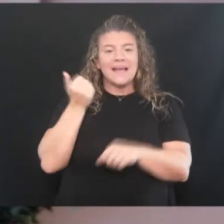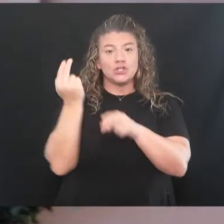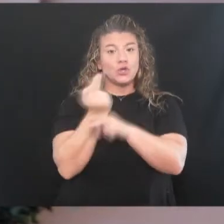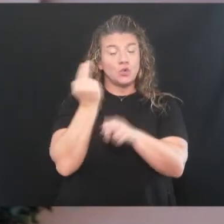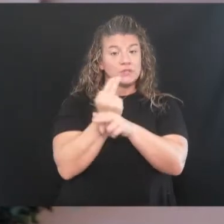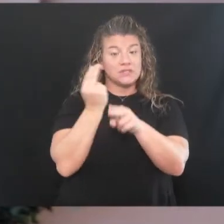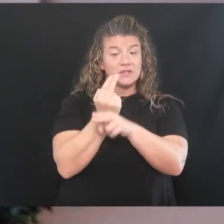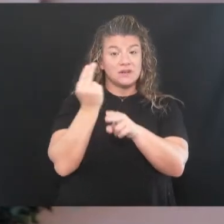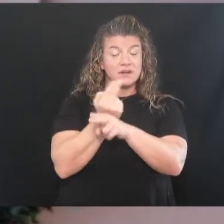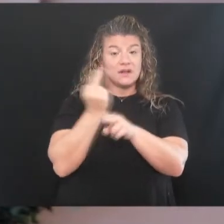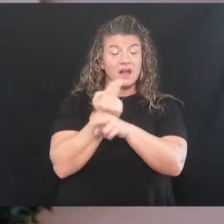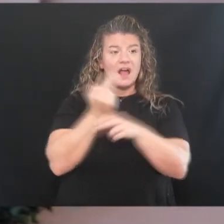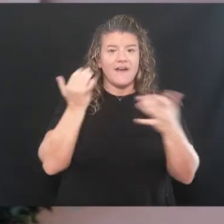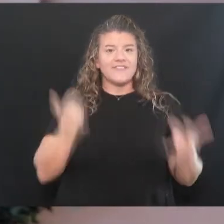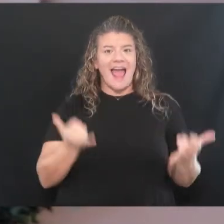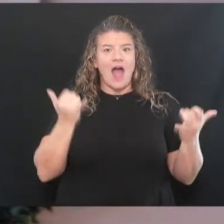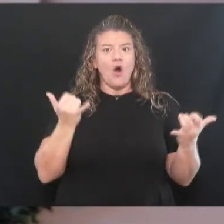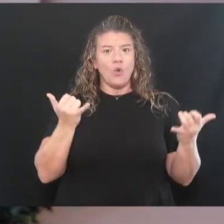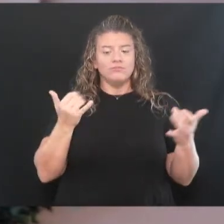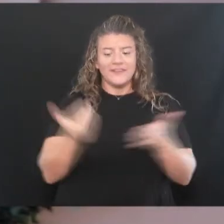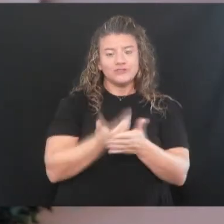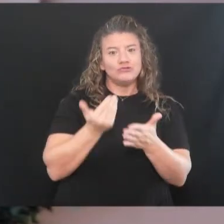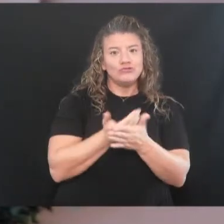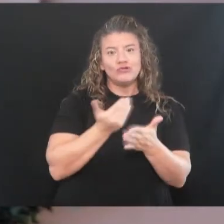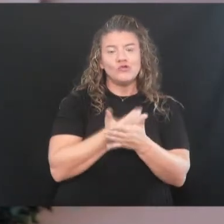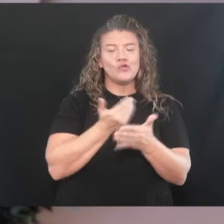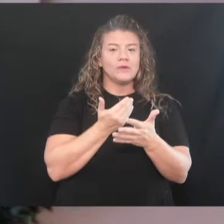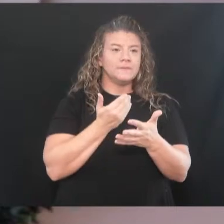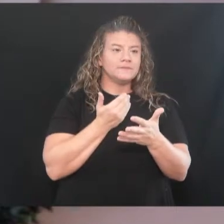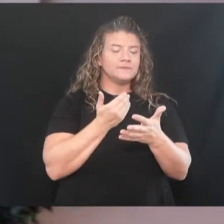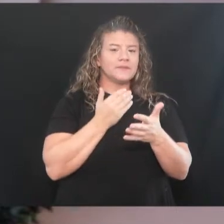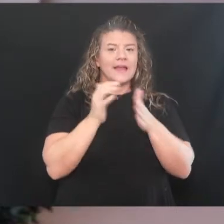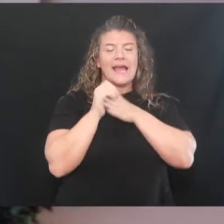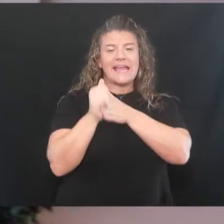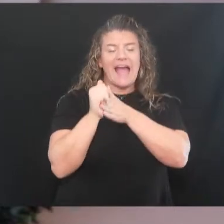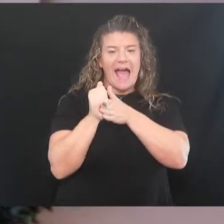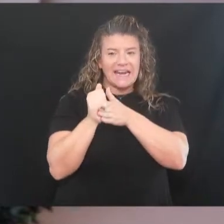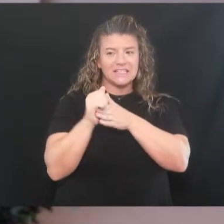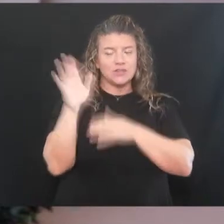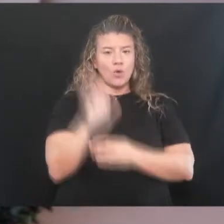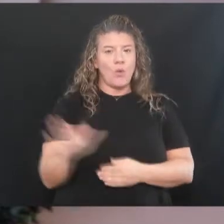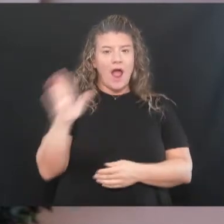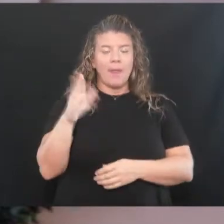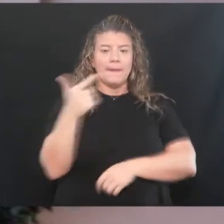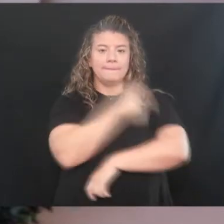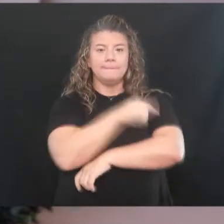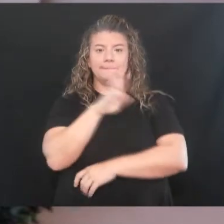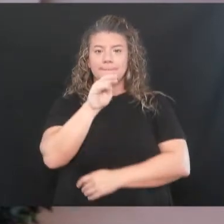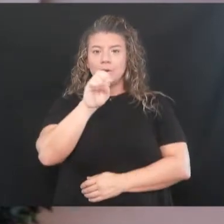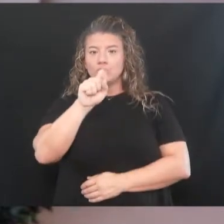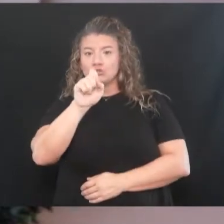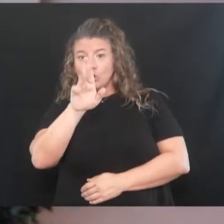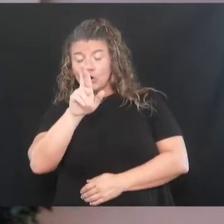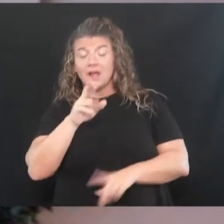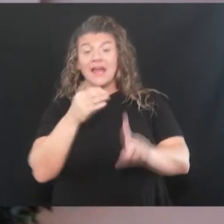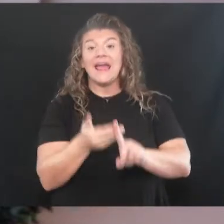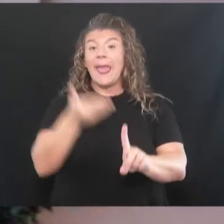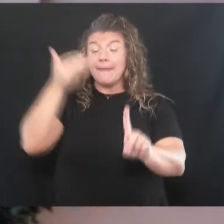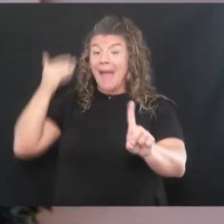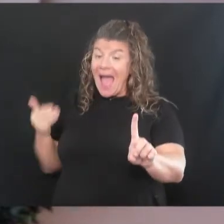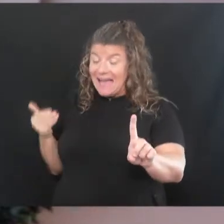of now this new guidance around booster doses. In the past,